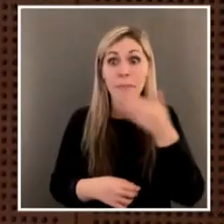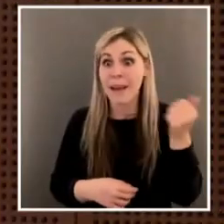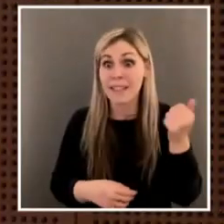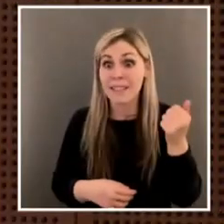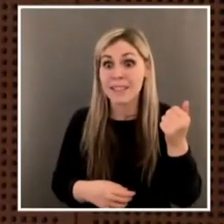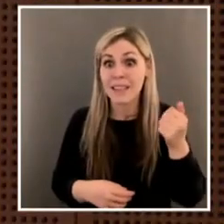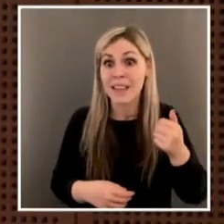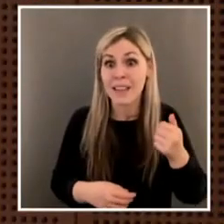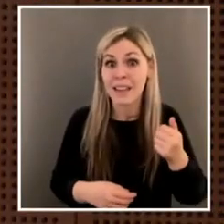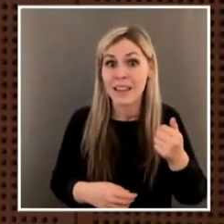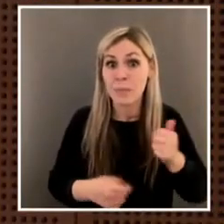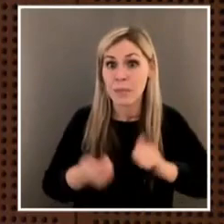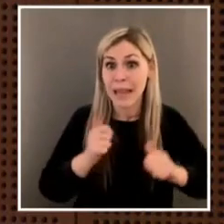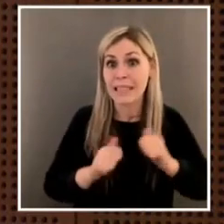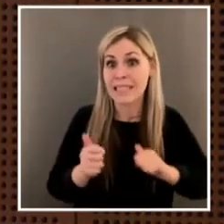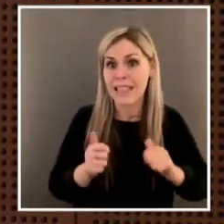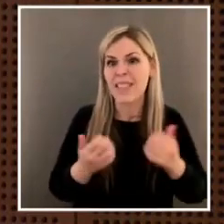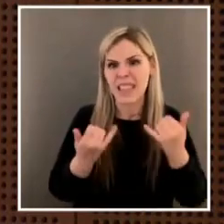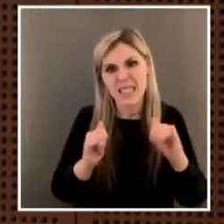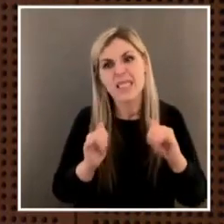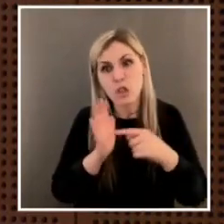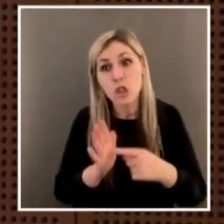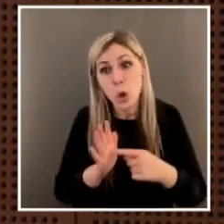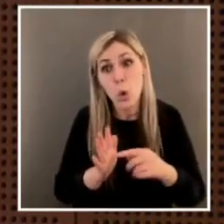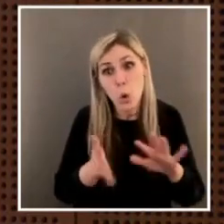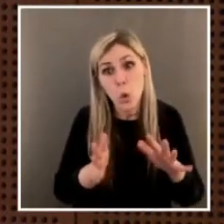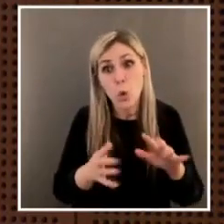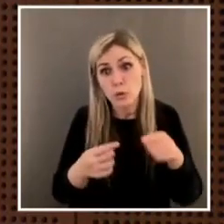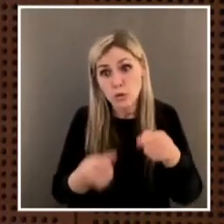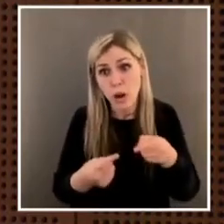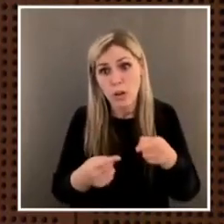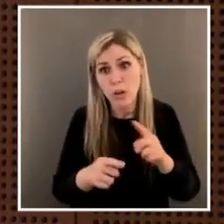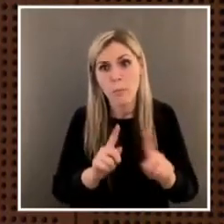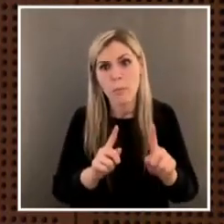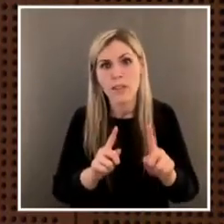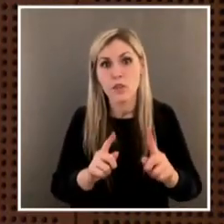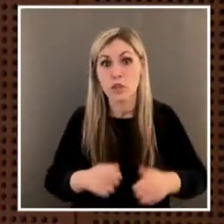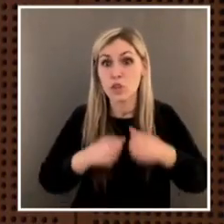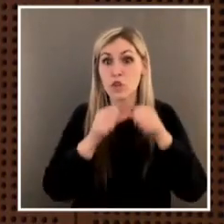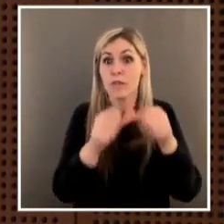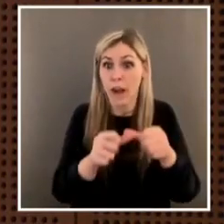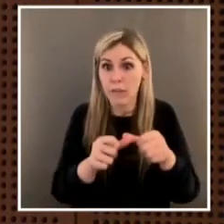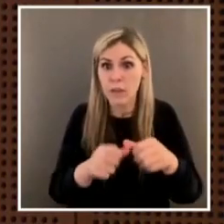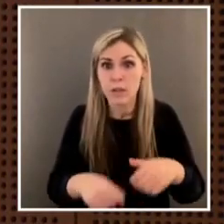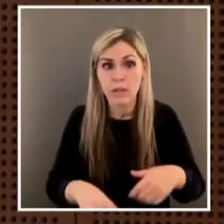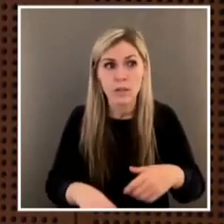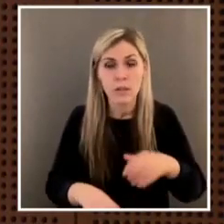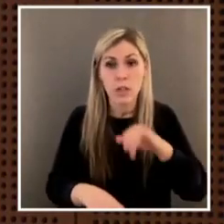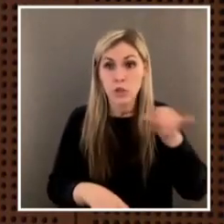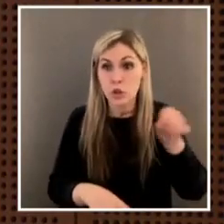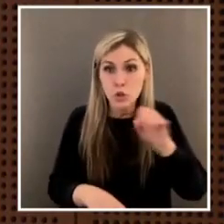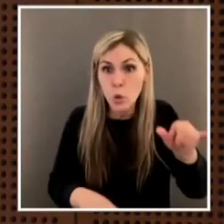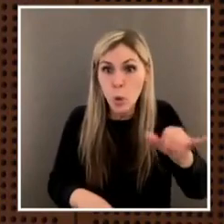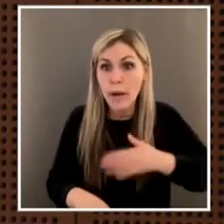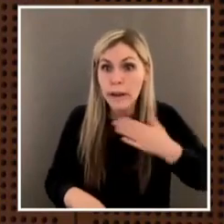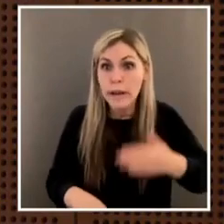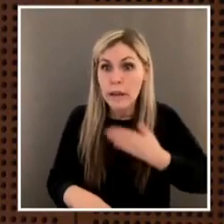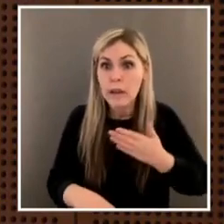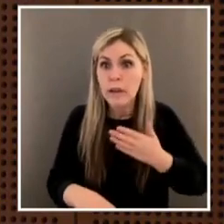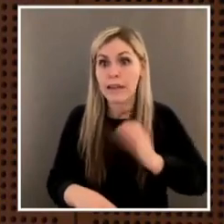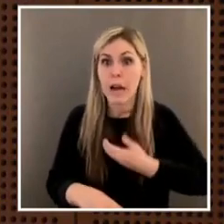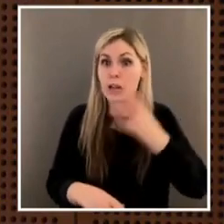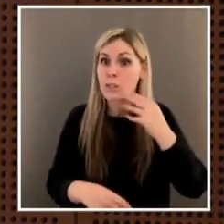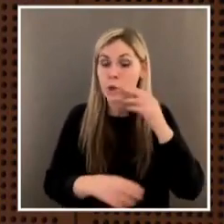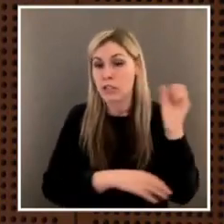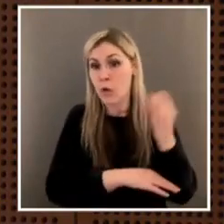actually still indicate struggle, but there is survival and joy in how we overcome.